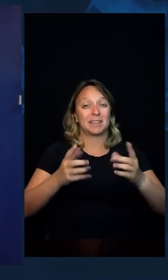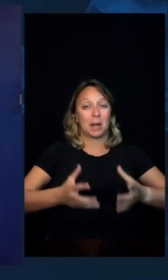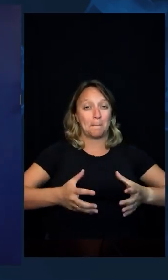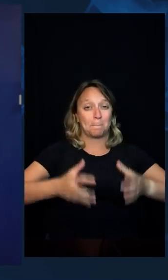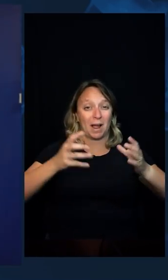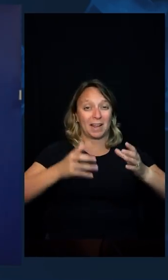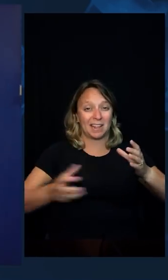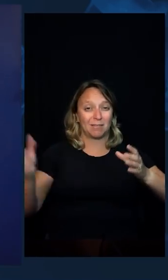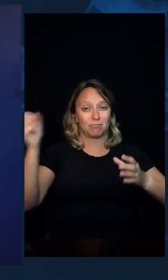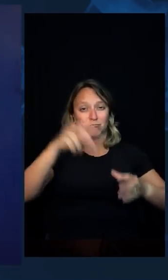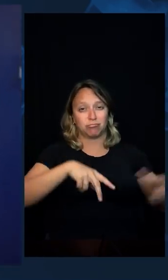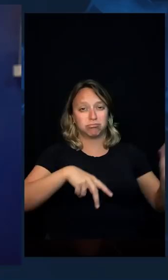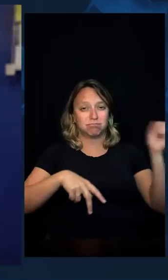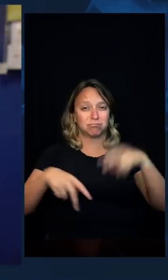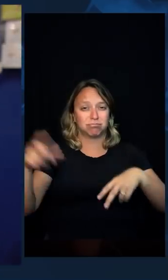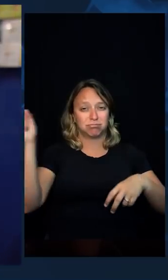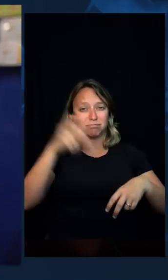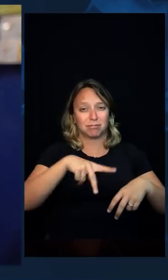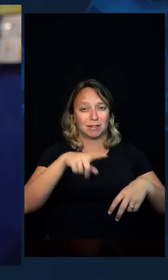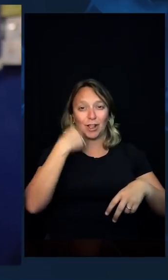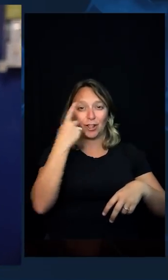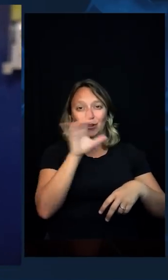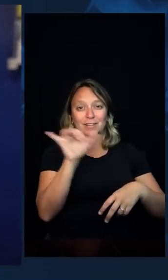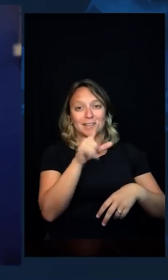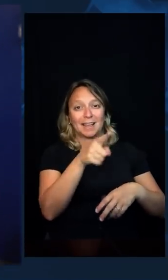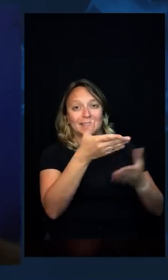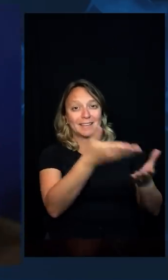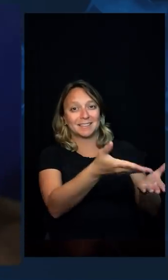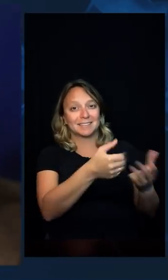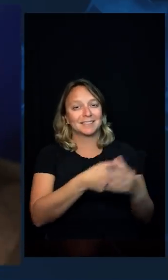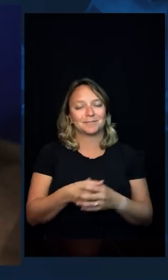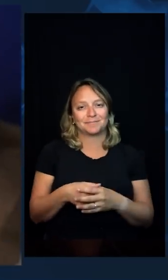it comes out in a bucket looking like this.